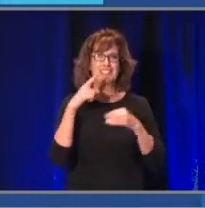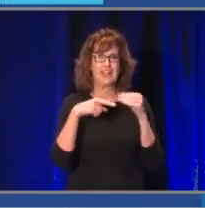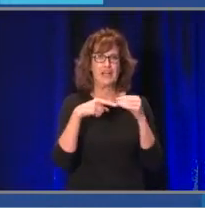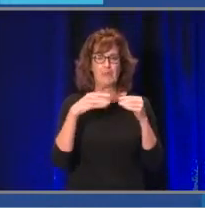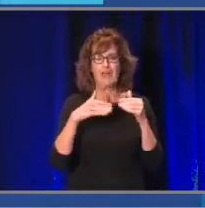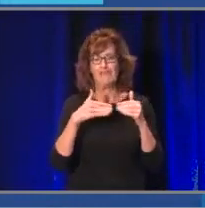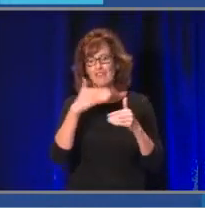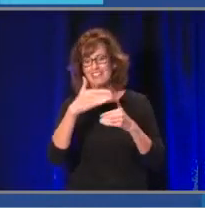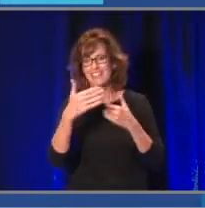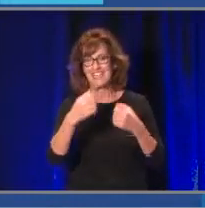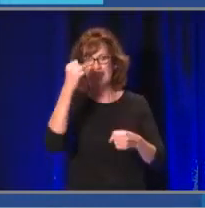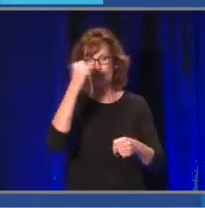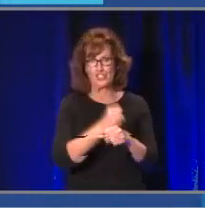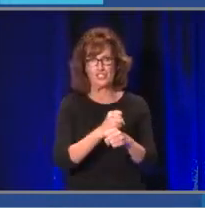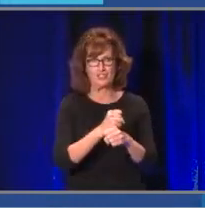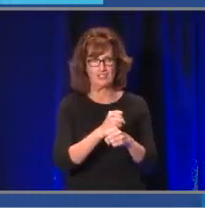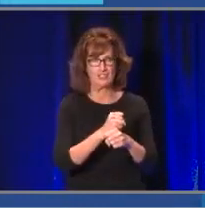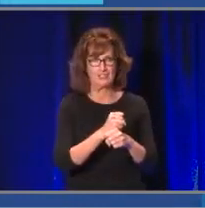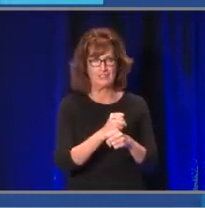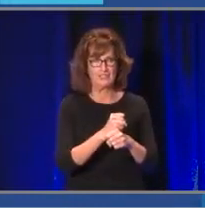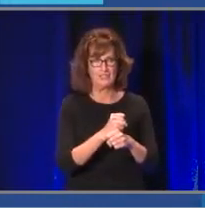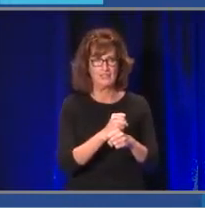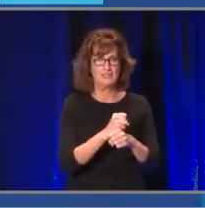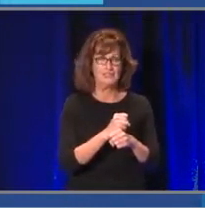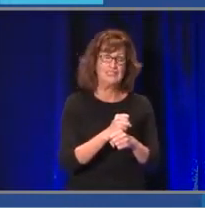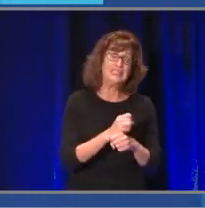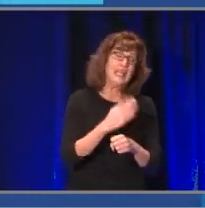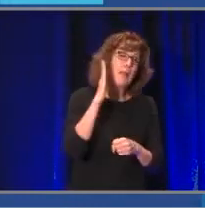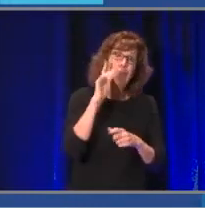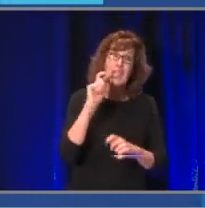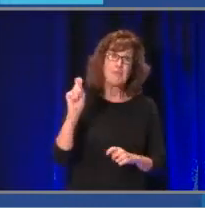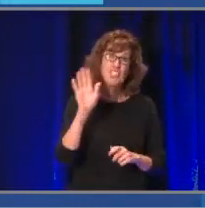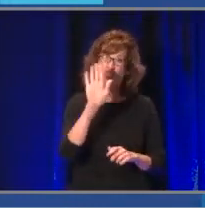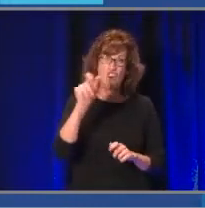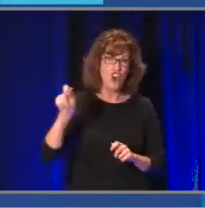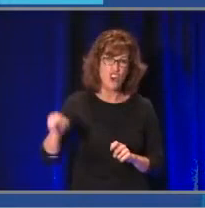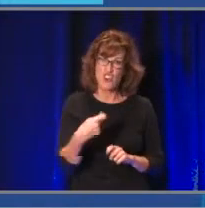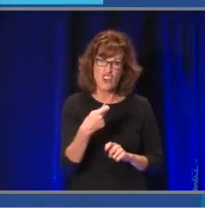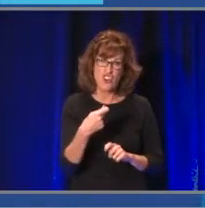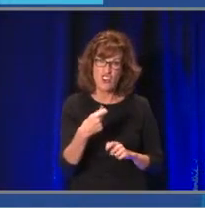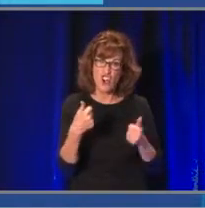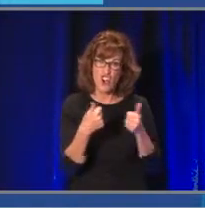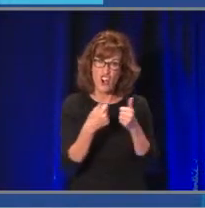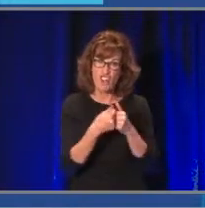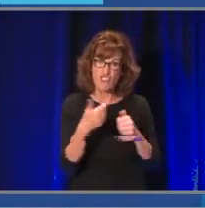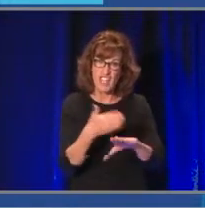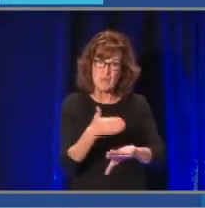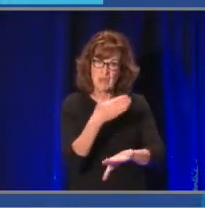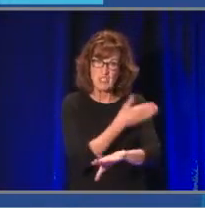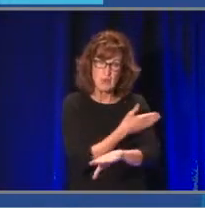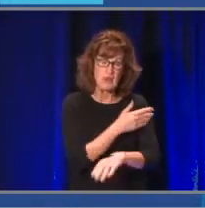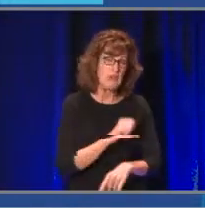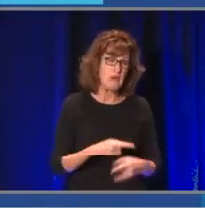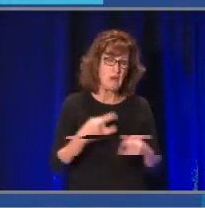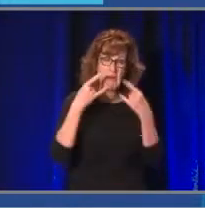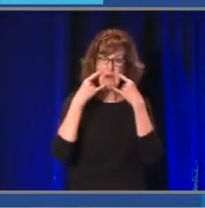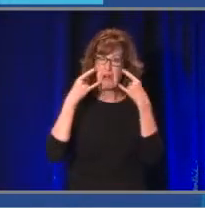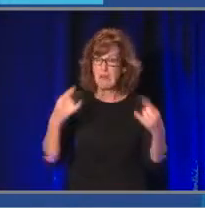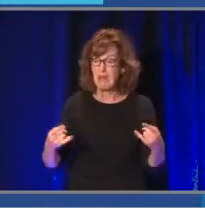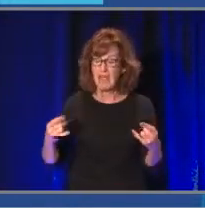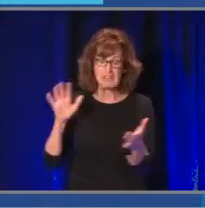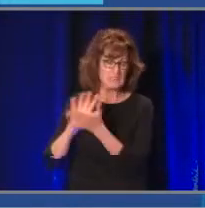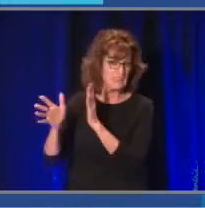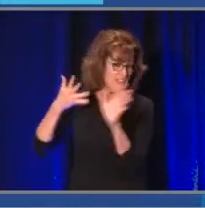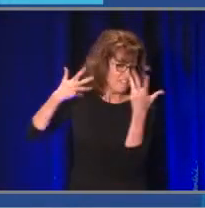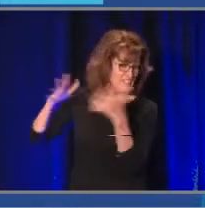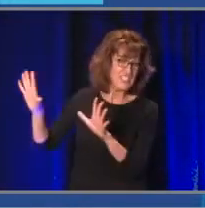Specifically, forget, you want to break 100 in golf, I get that, or you want to stop wearing a mask, that's great. But what's, I guess, from